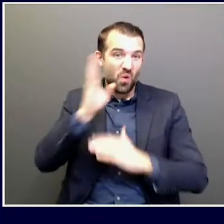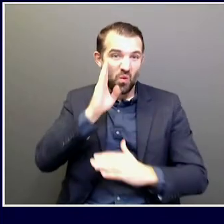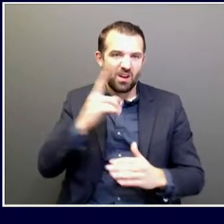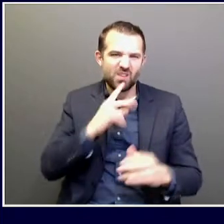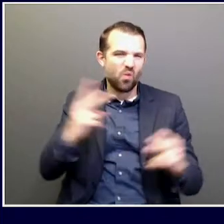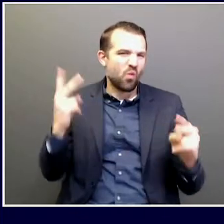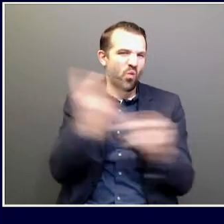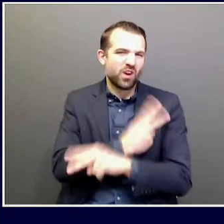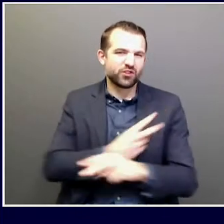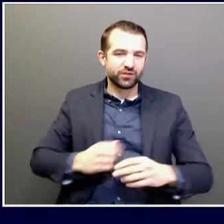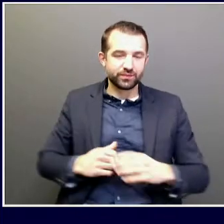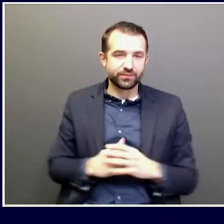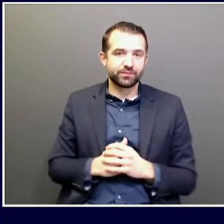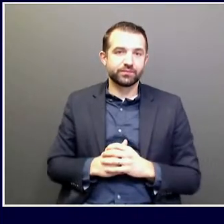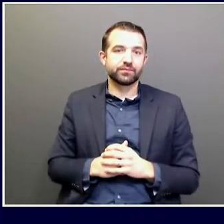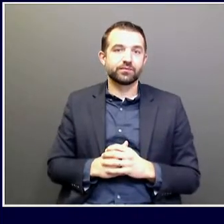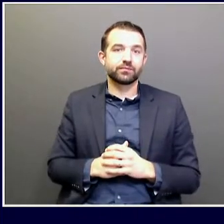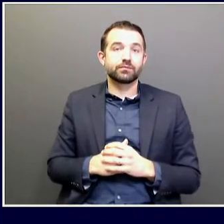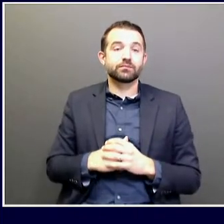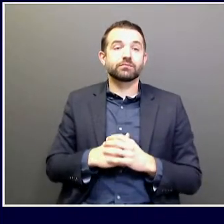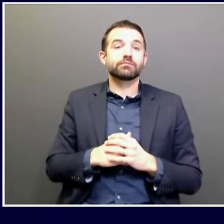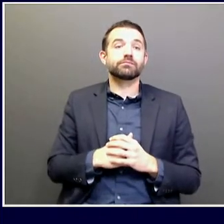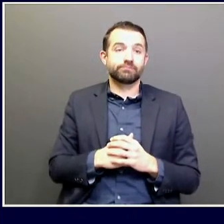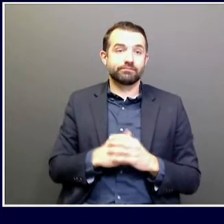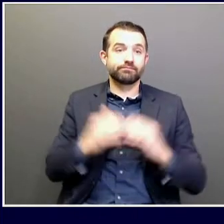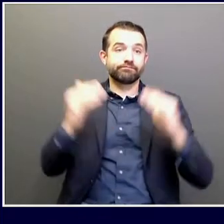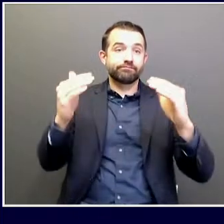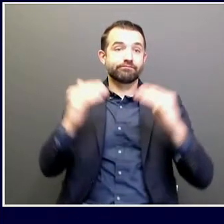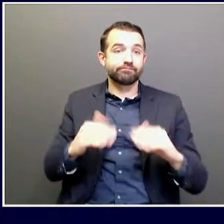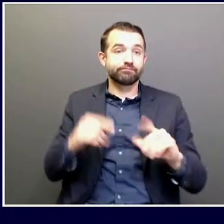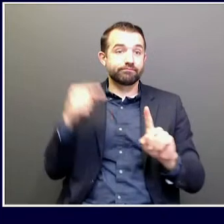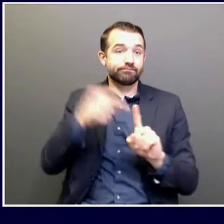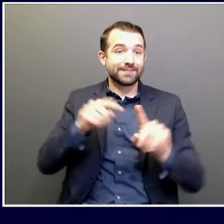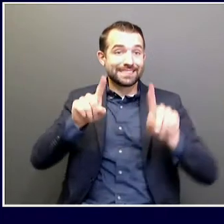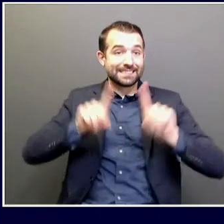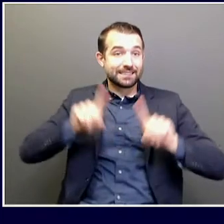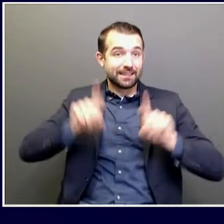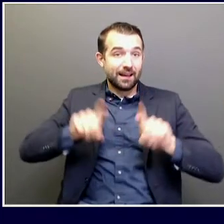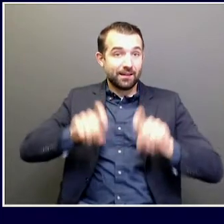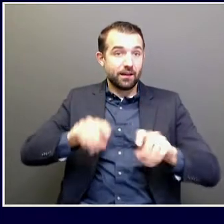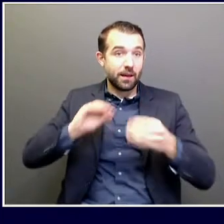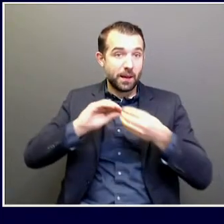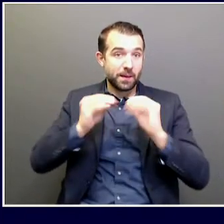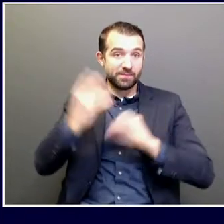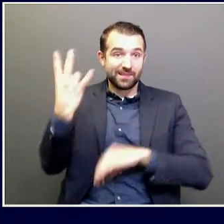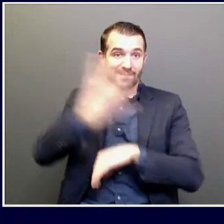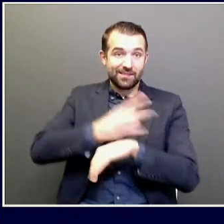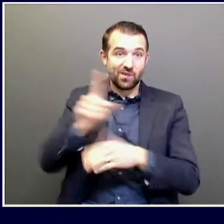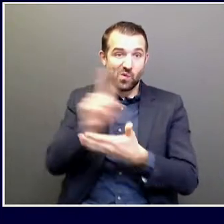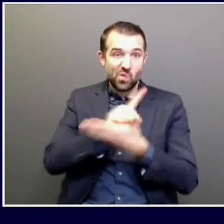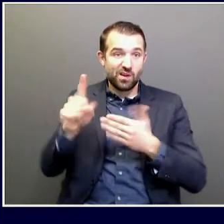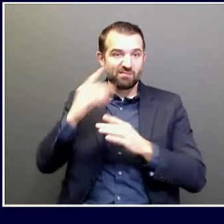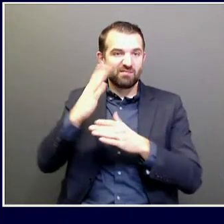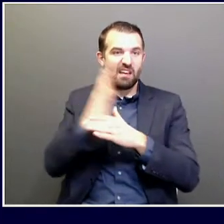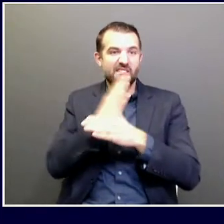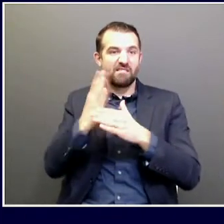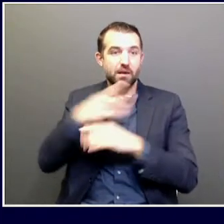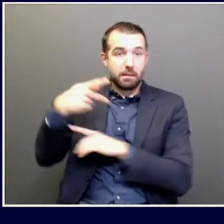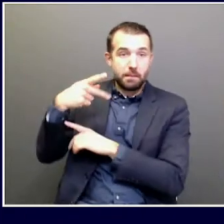Turning next to testing. The 7-day PCR positivity rate across the state now stands